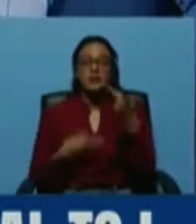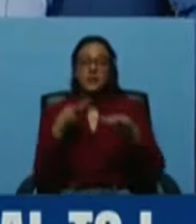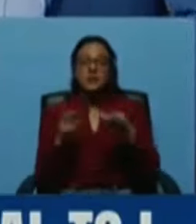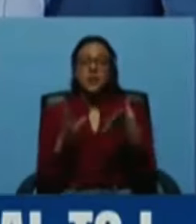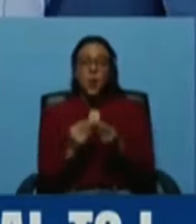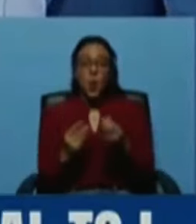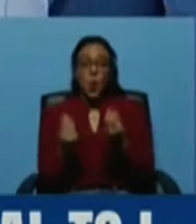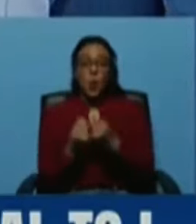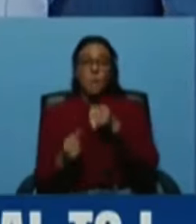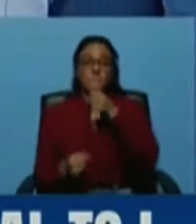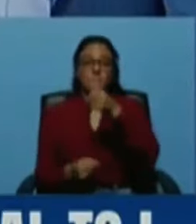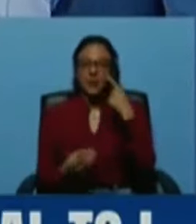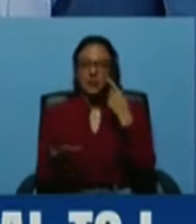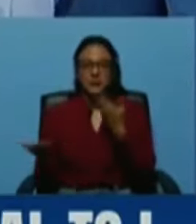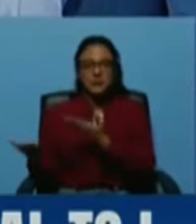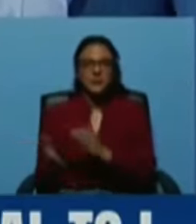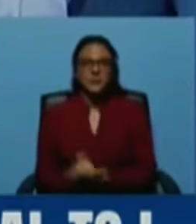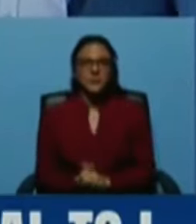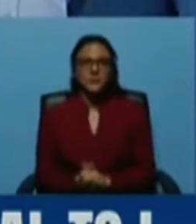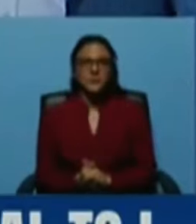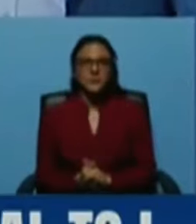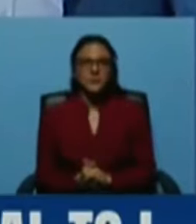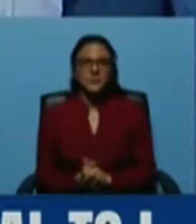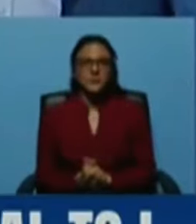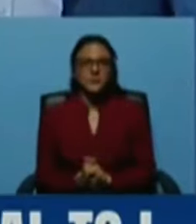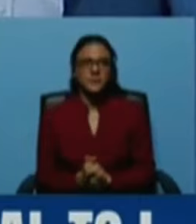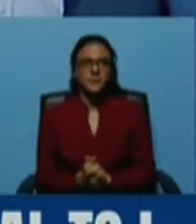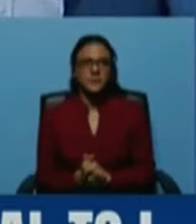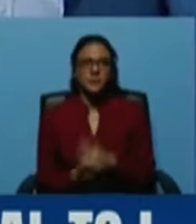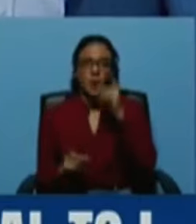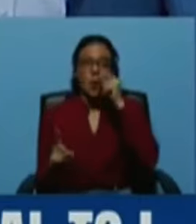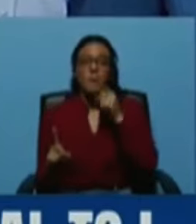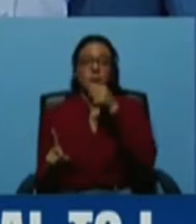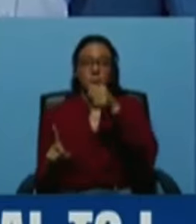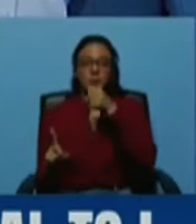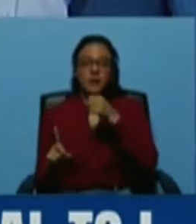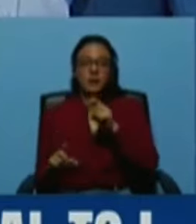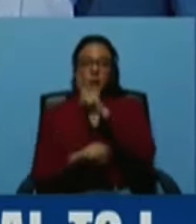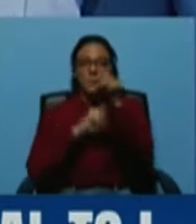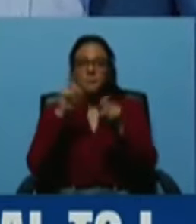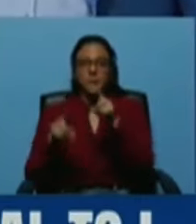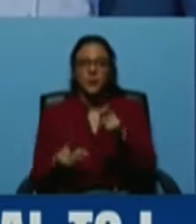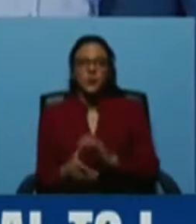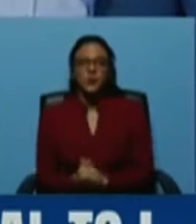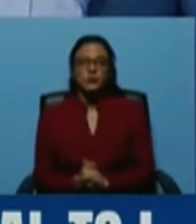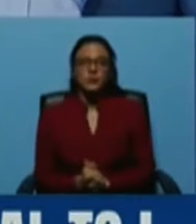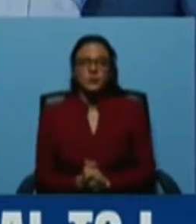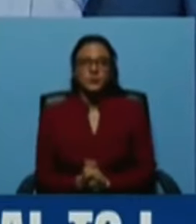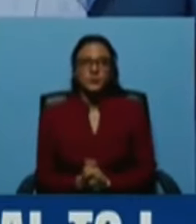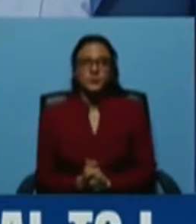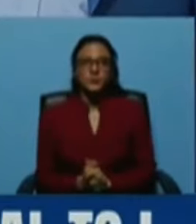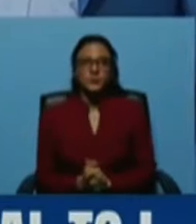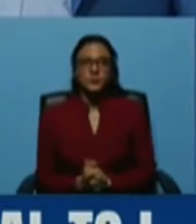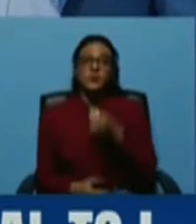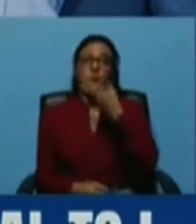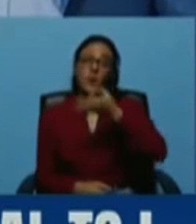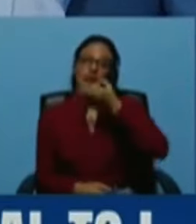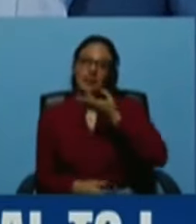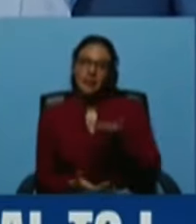statements. La primera pregunta, Marco Salgado, Hispan TV. The first question, Buenas tardes.